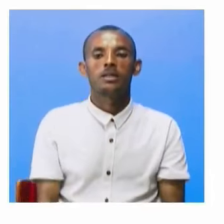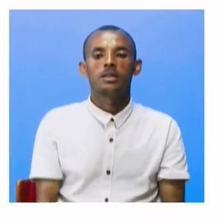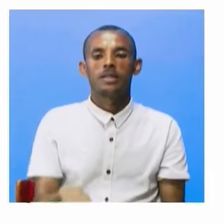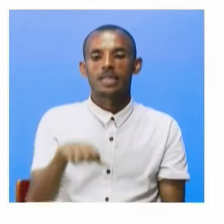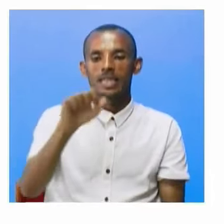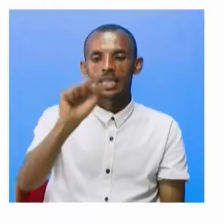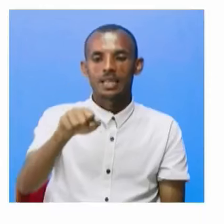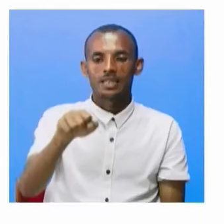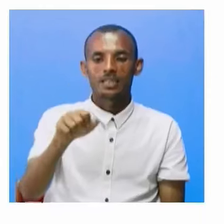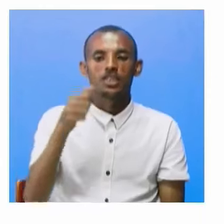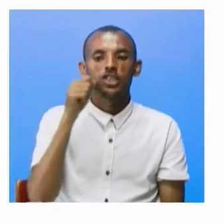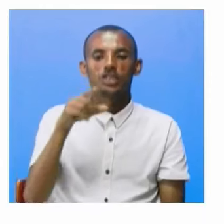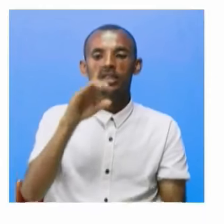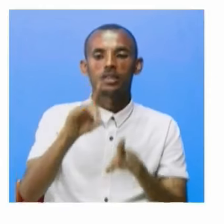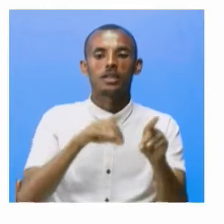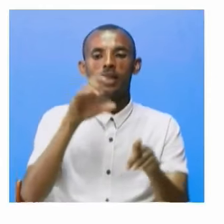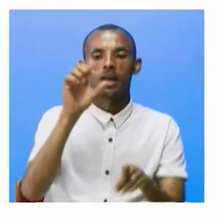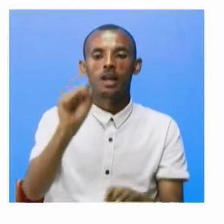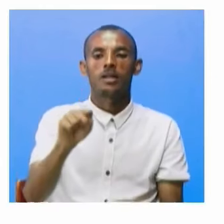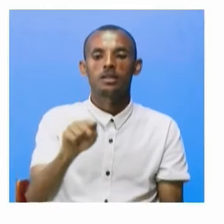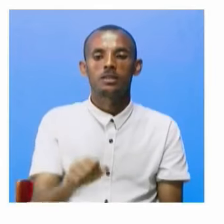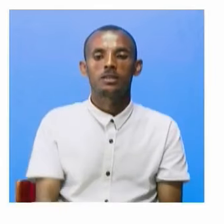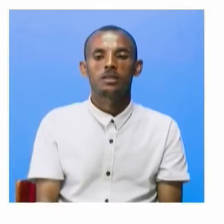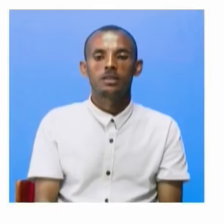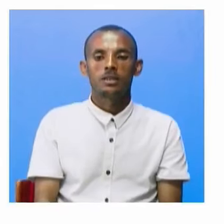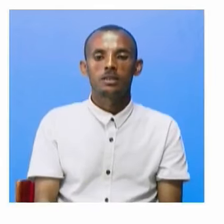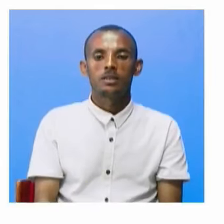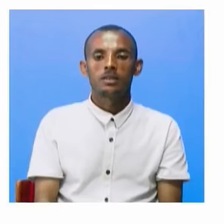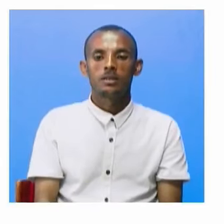Yes, she does.